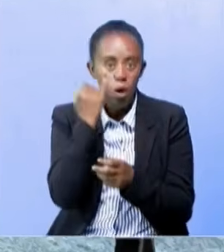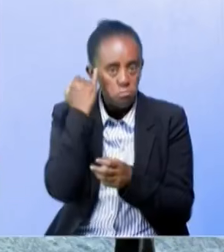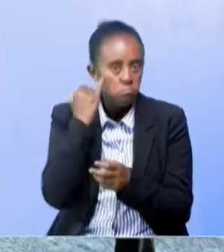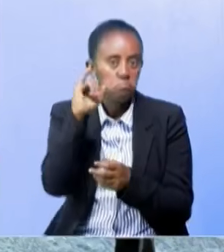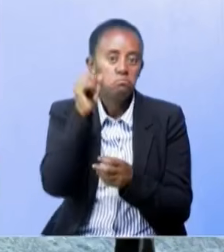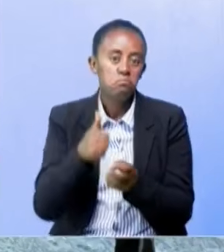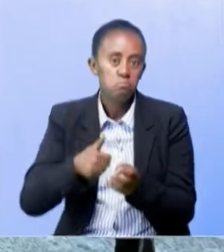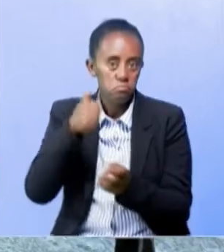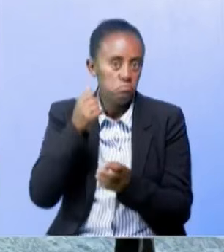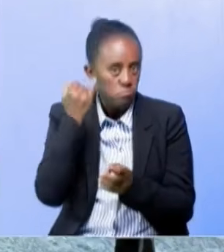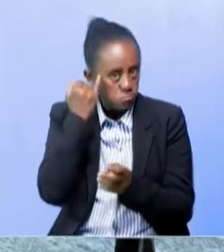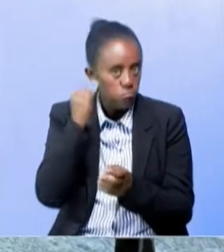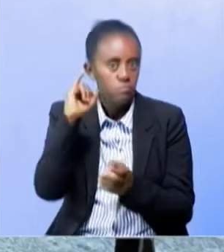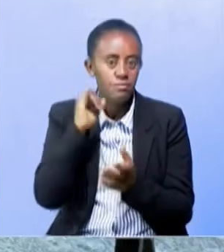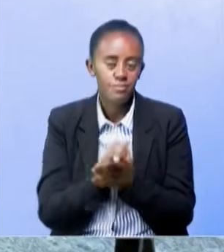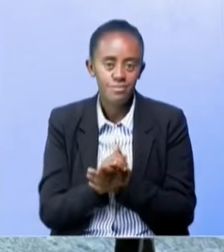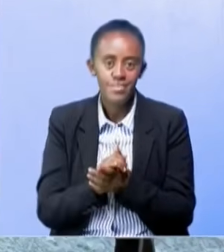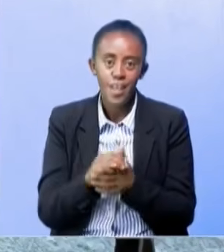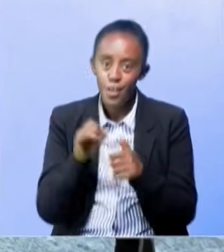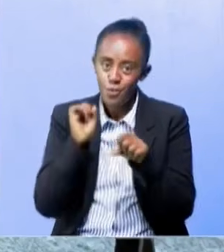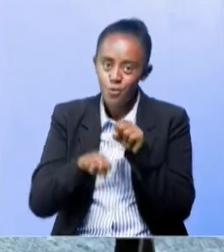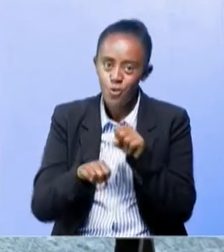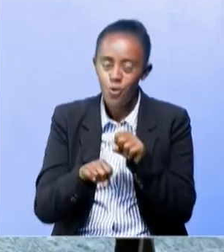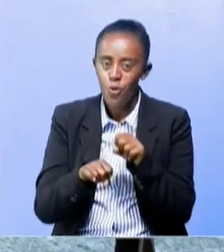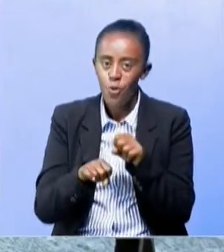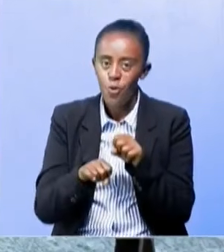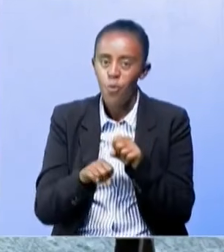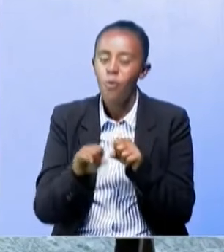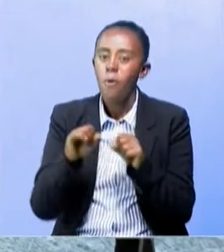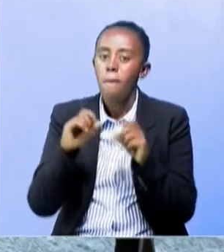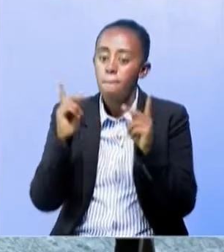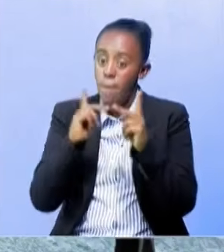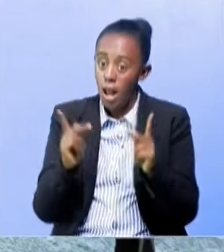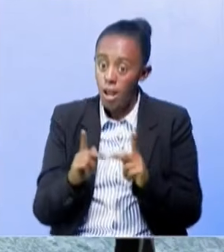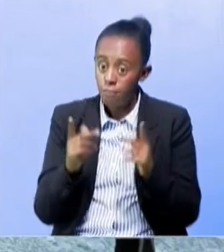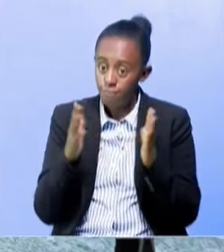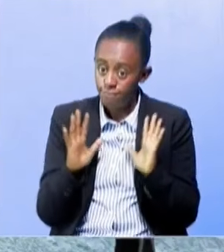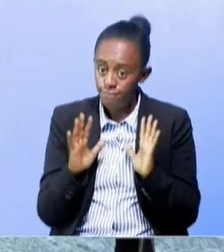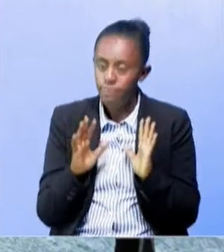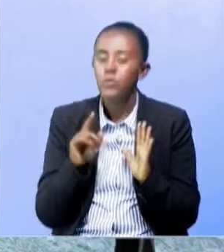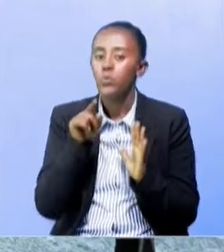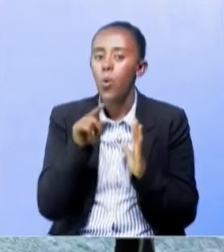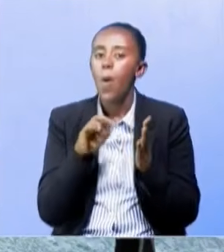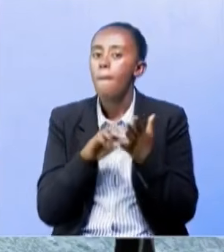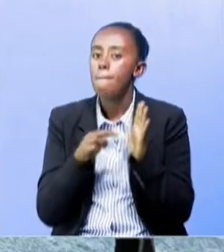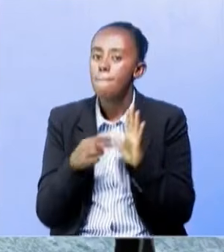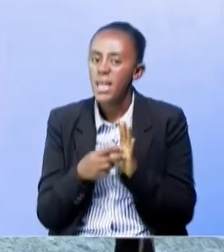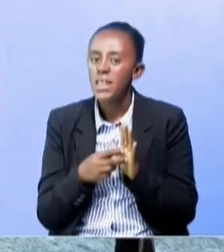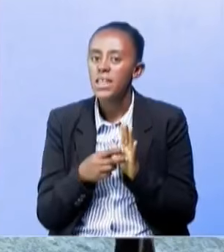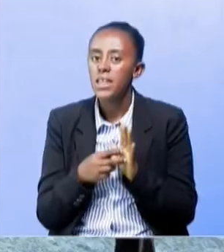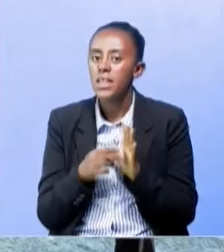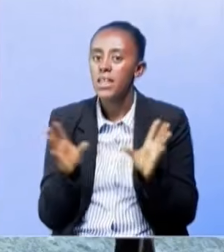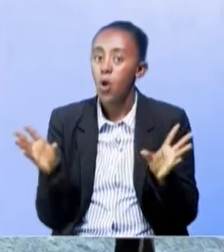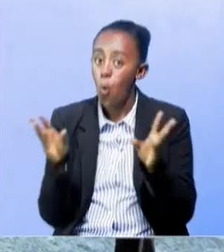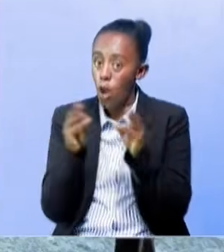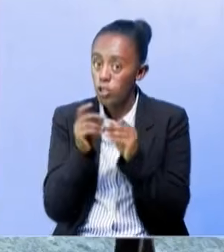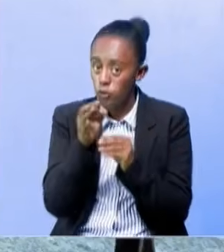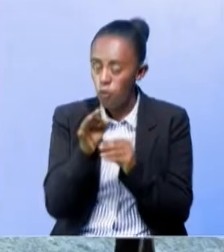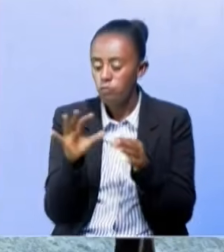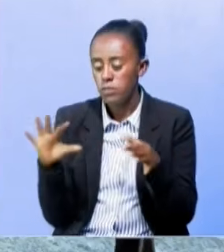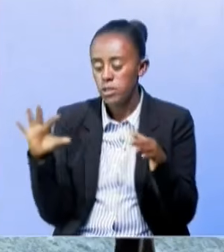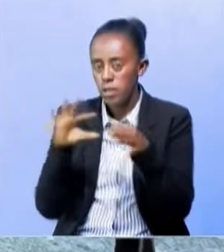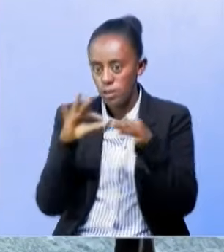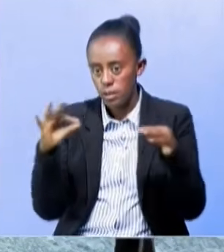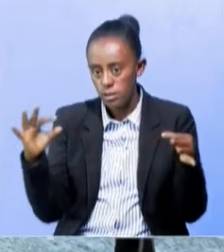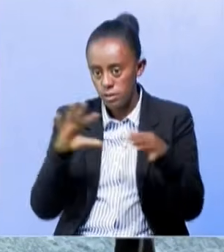idea. So, when we say paragraphs, we mean that the collection of